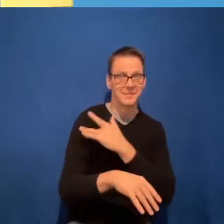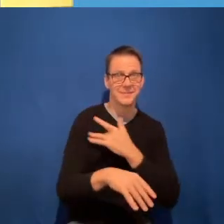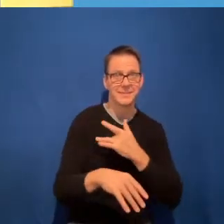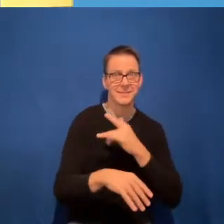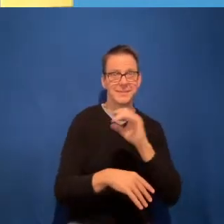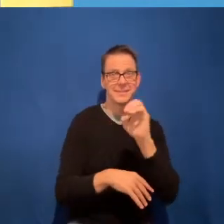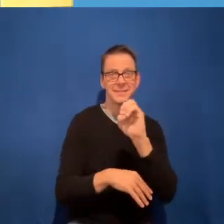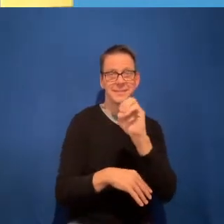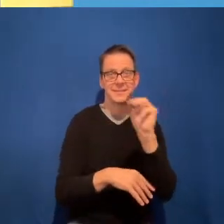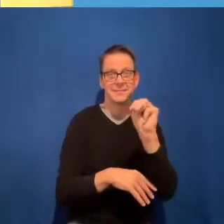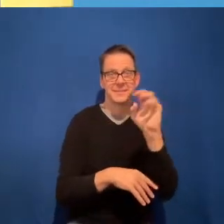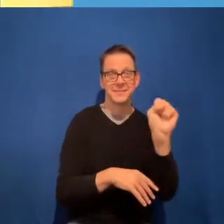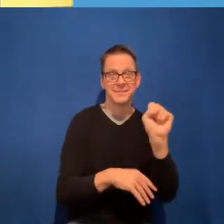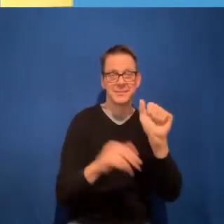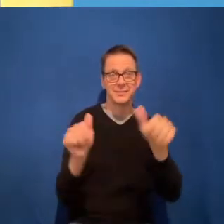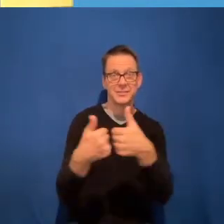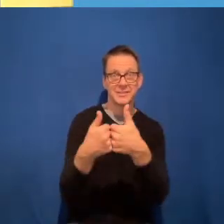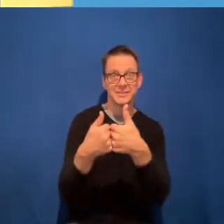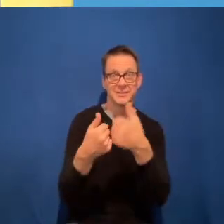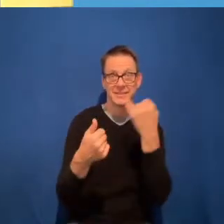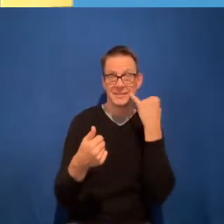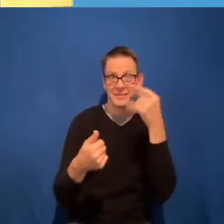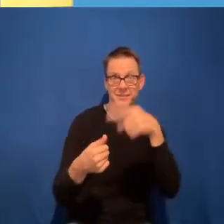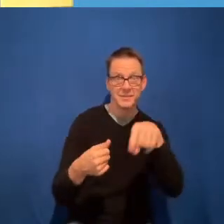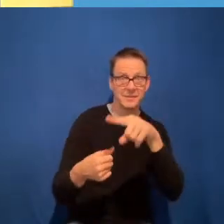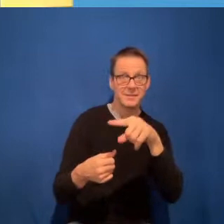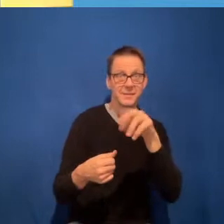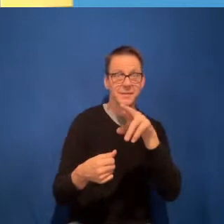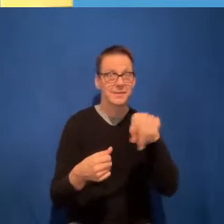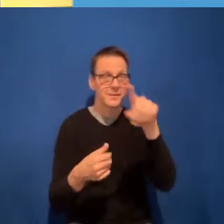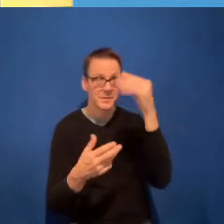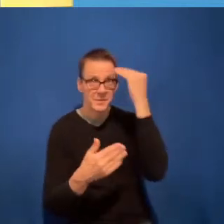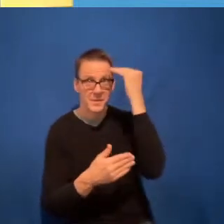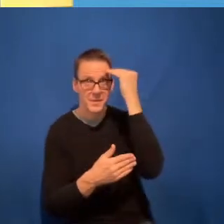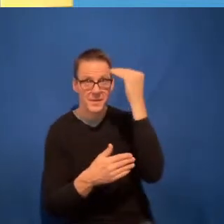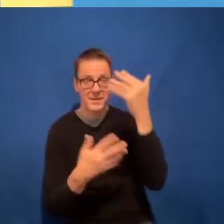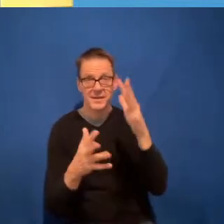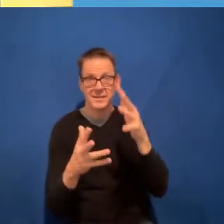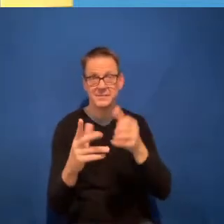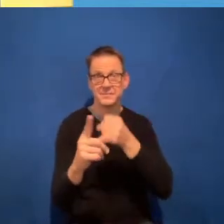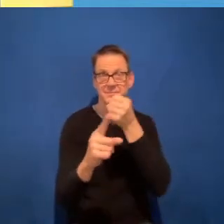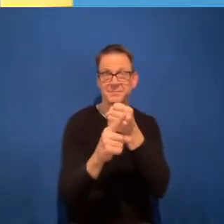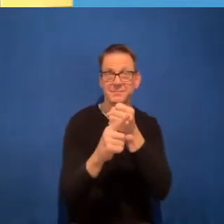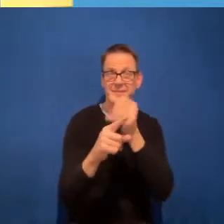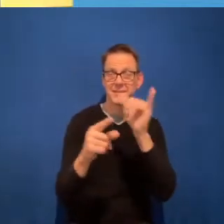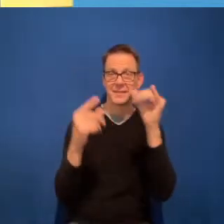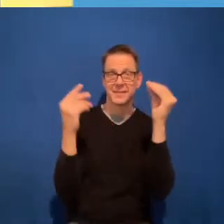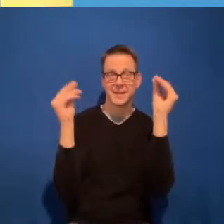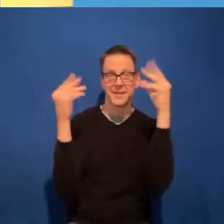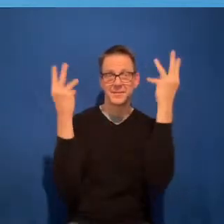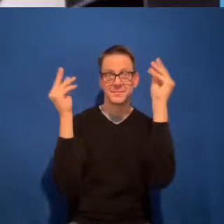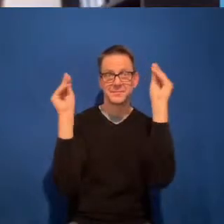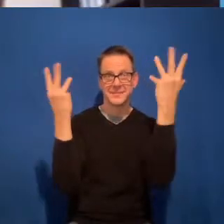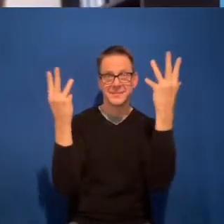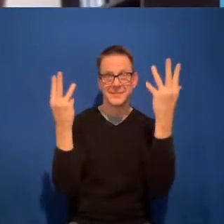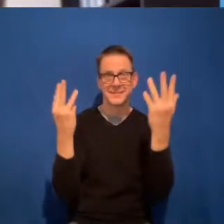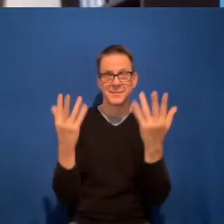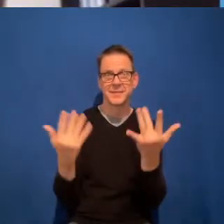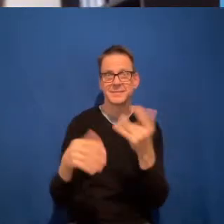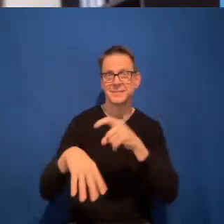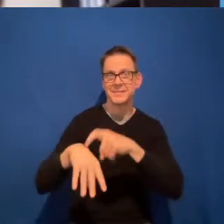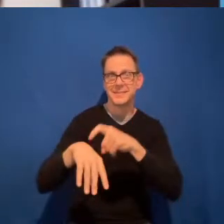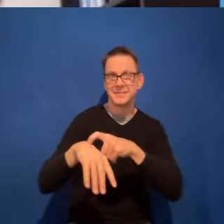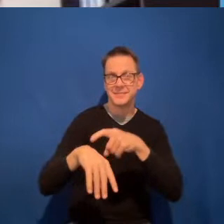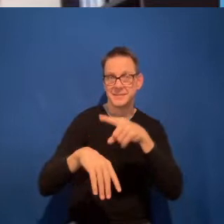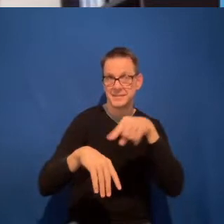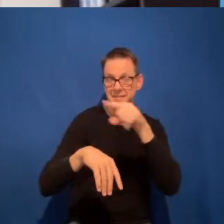has been impacted by ambulance service interruptions, wait times, or if you work within that emergency responder community, please